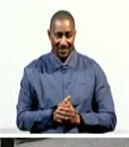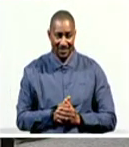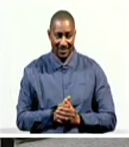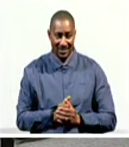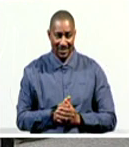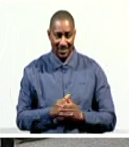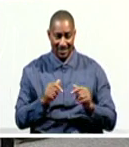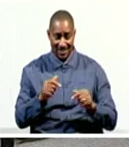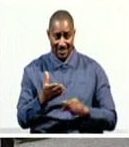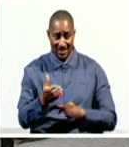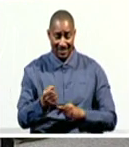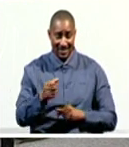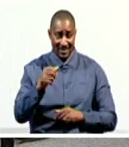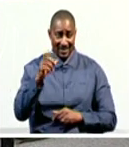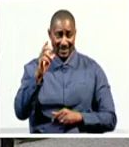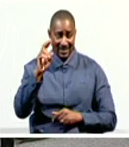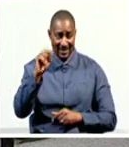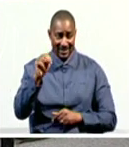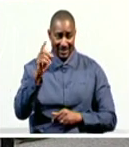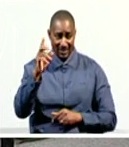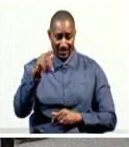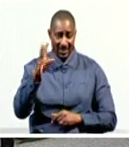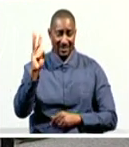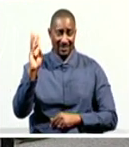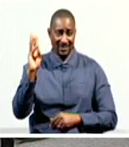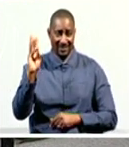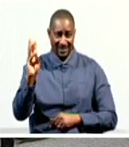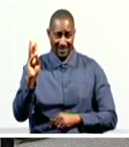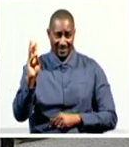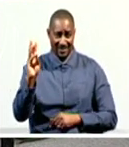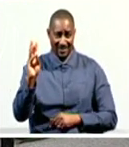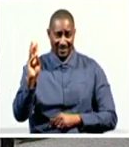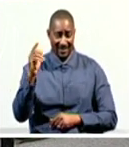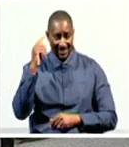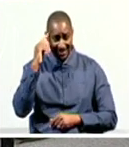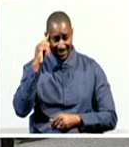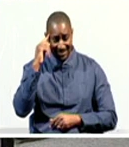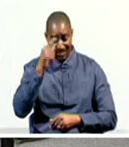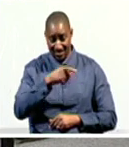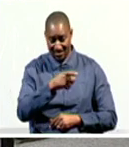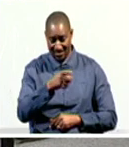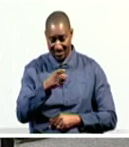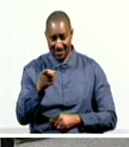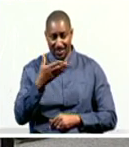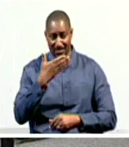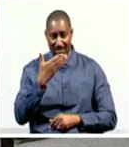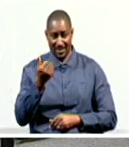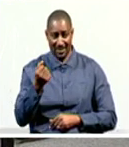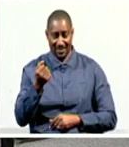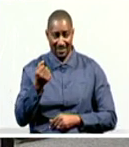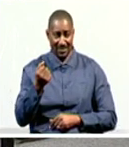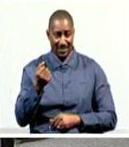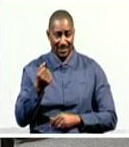believe that given the lessons of HPP1, HPP2, it will be a much better version of all the other NDPs.